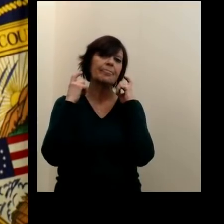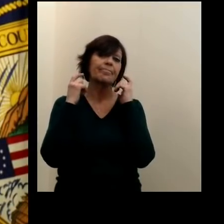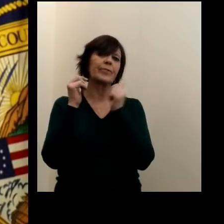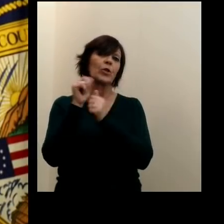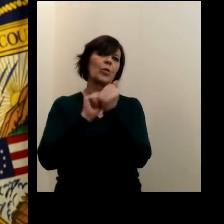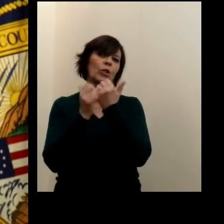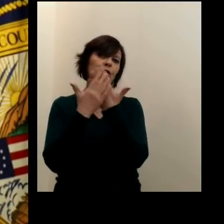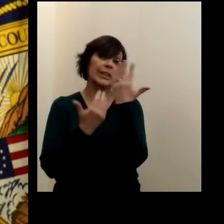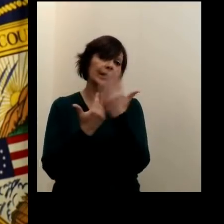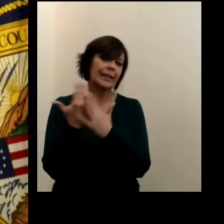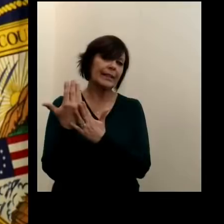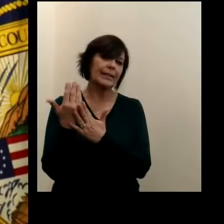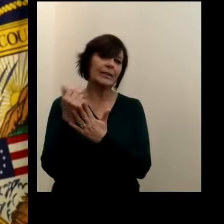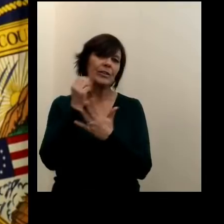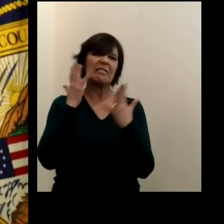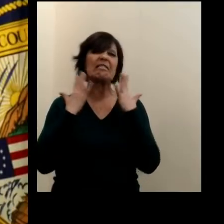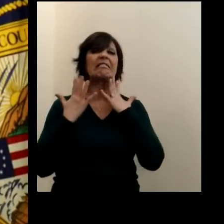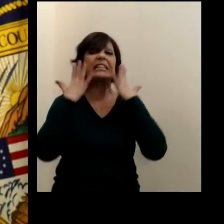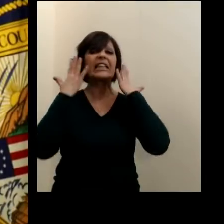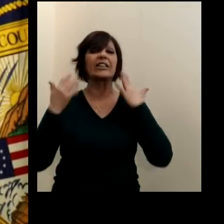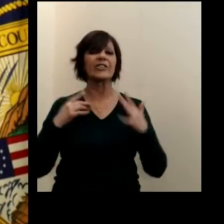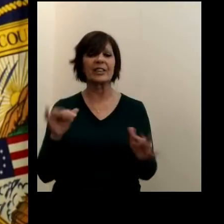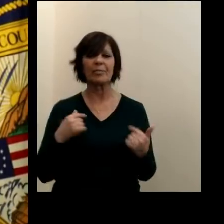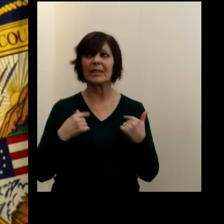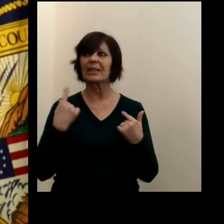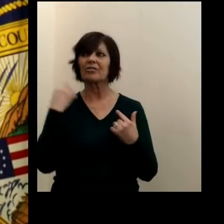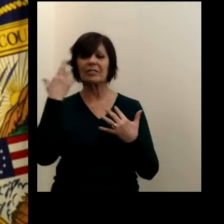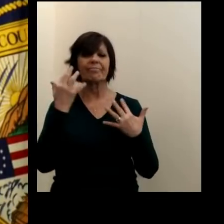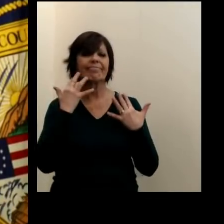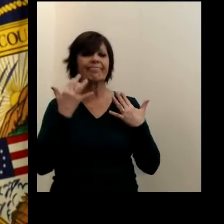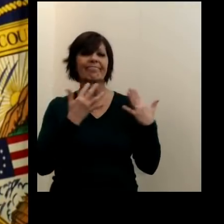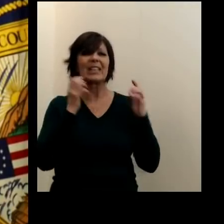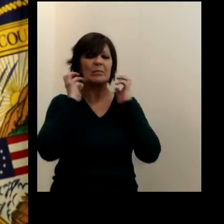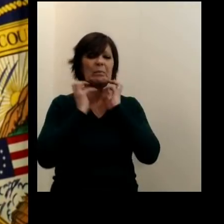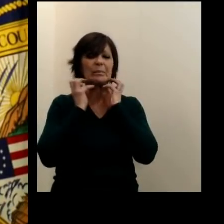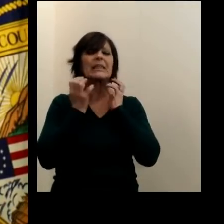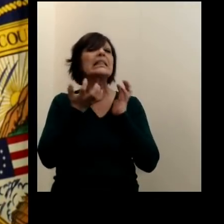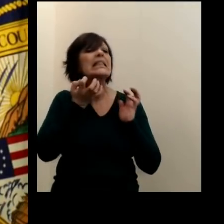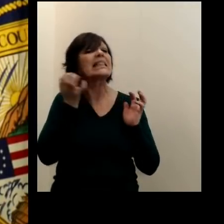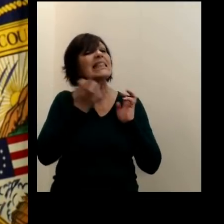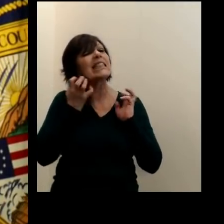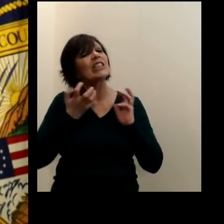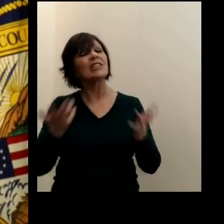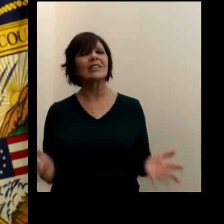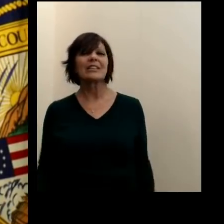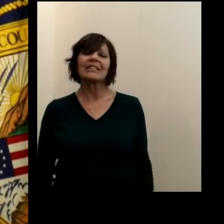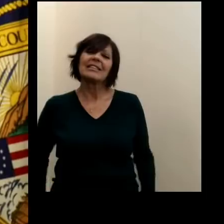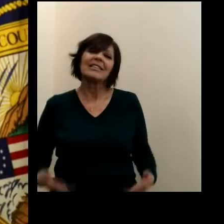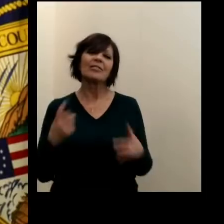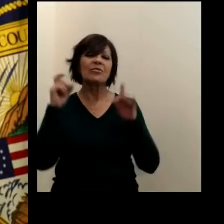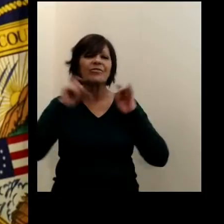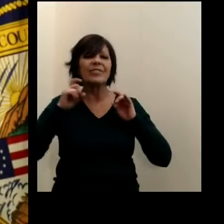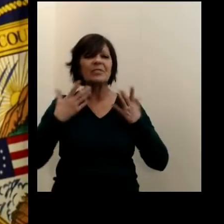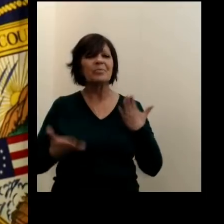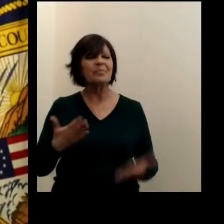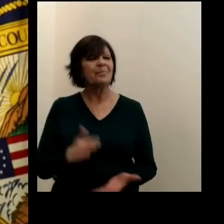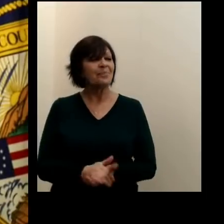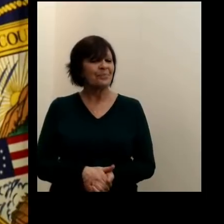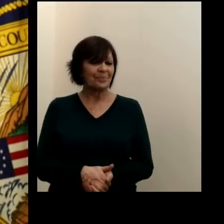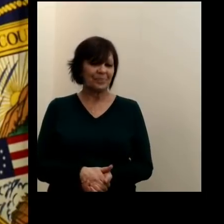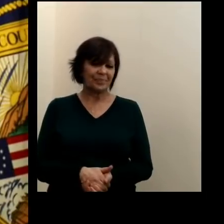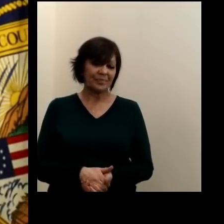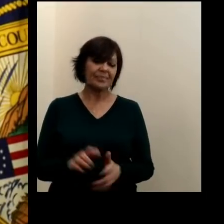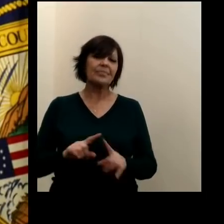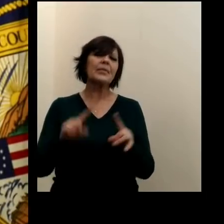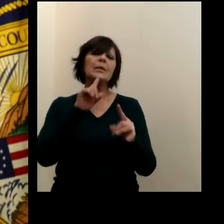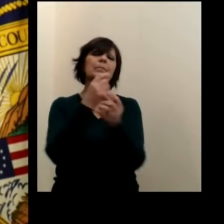your hands, try not to touch your face as much as I did. I realize I'm touching my face more with the beard because it's itchy, so I don't know how much longer the beard's going to be on. But